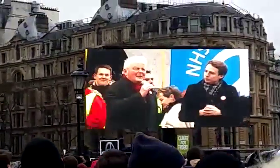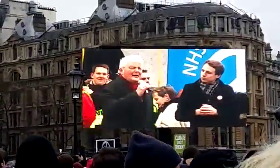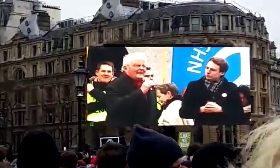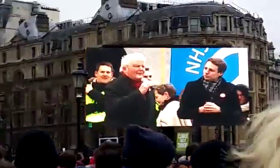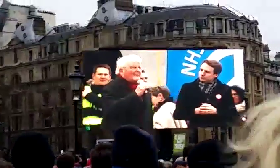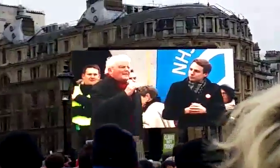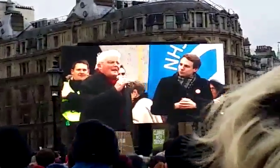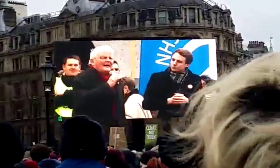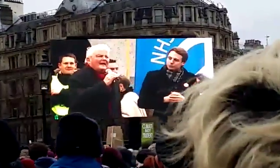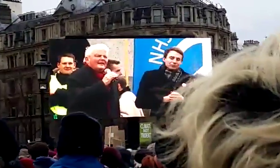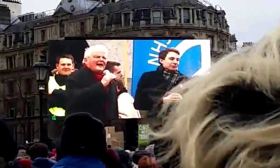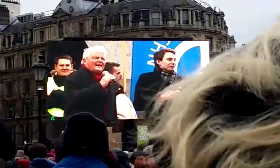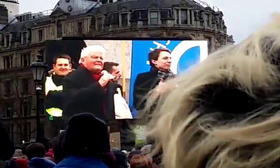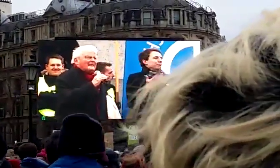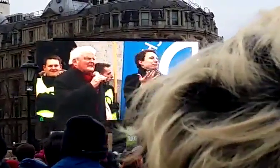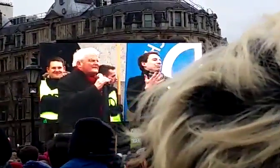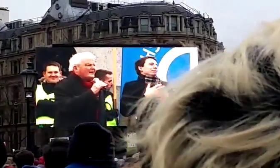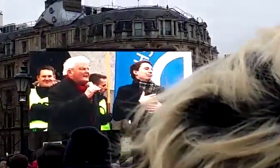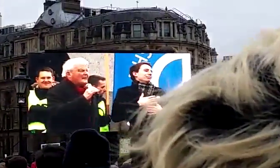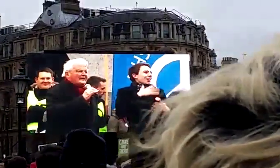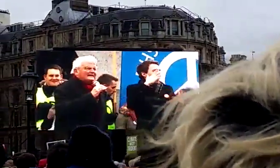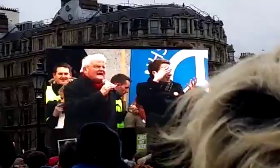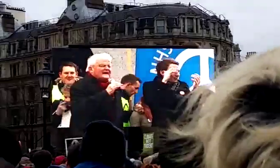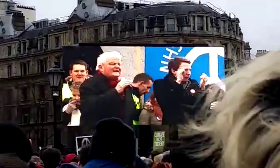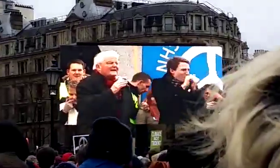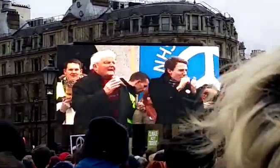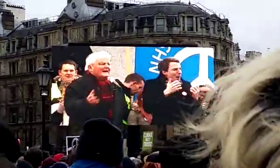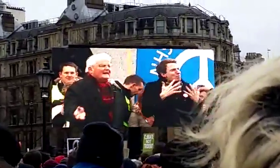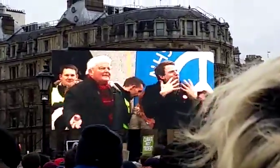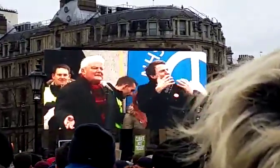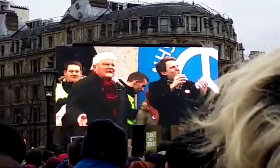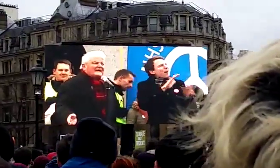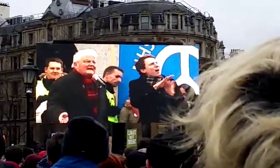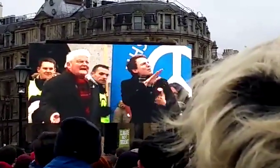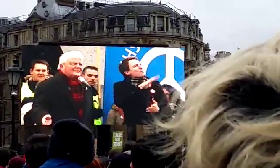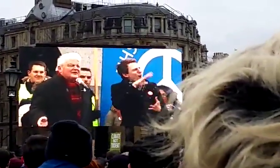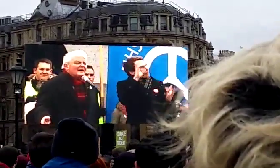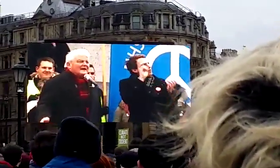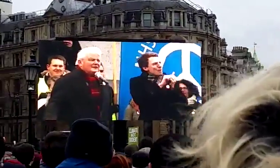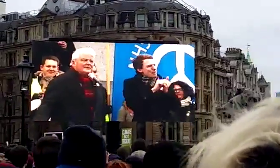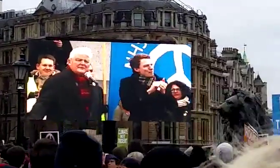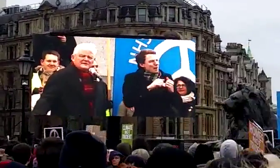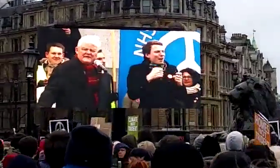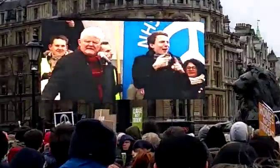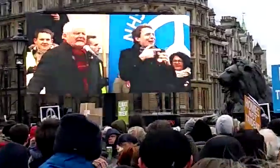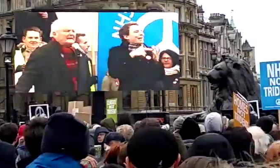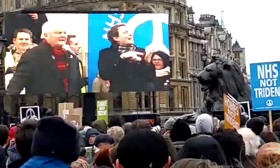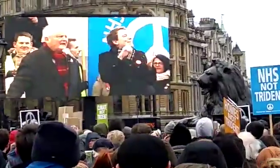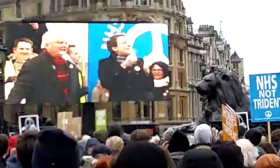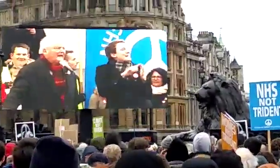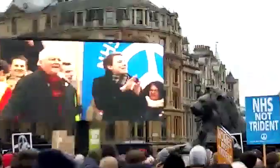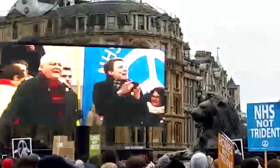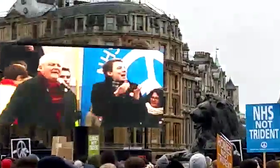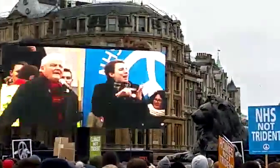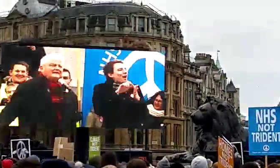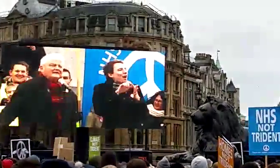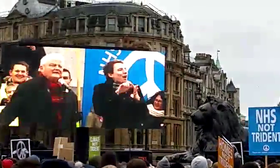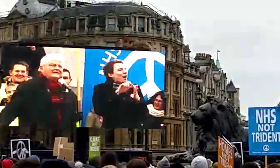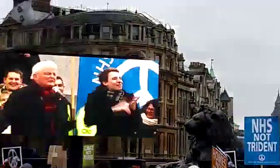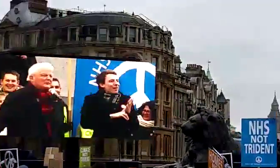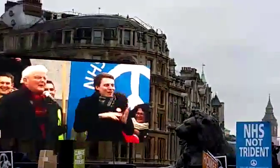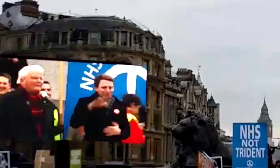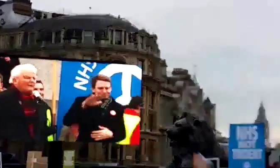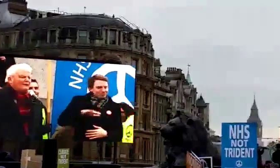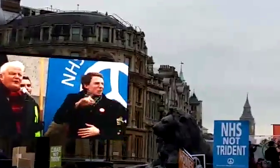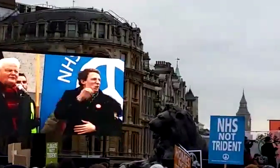Hey guys, if you just like the video, it actually helps us and keep tweeting it out. Thank you. She was a mere little girl then.